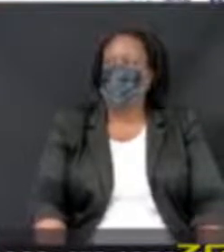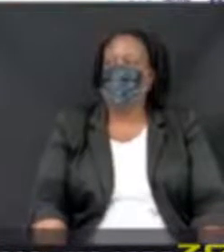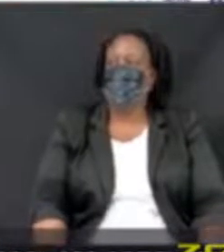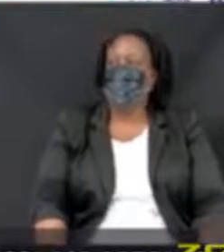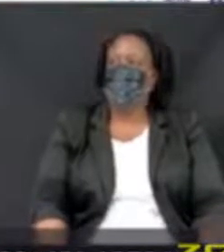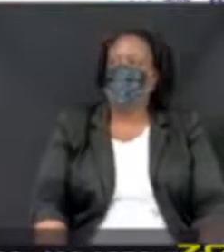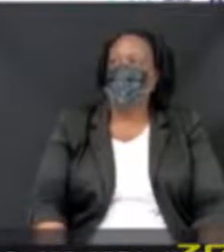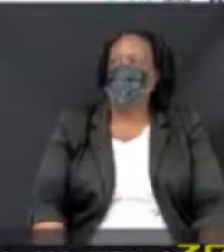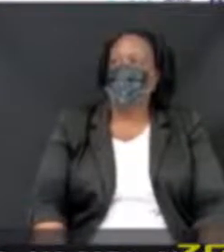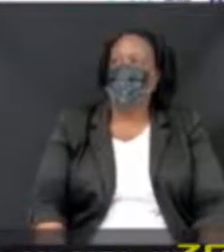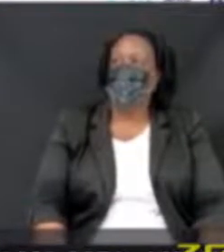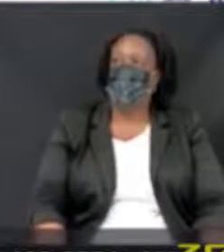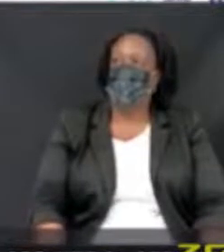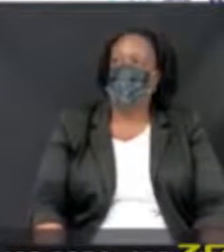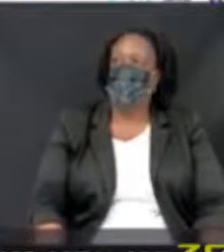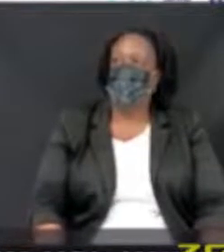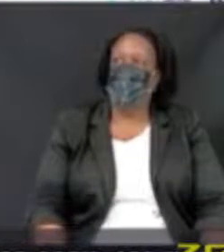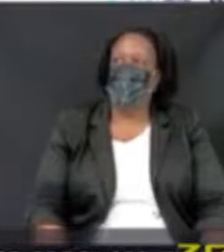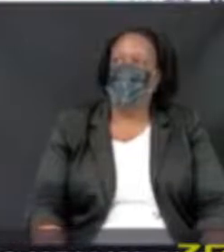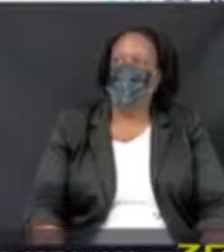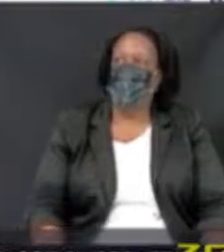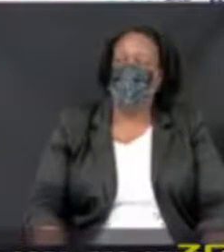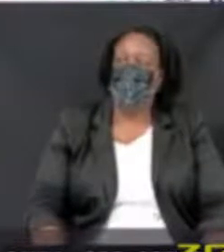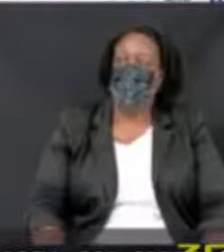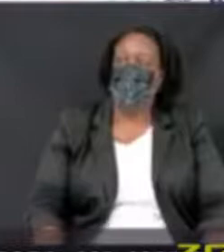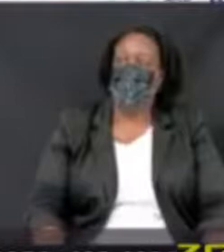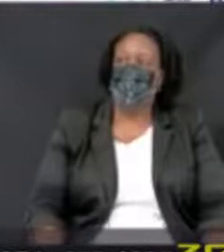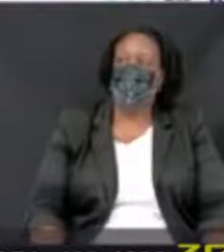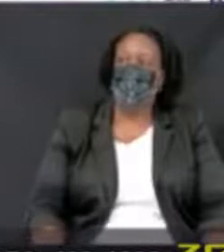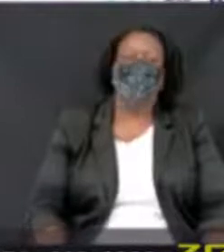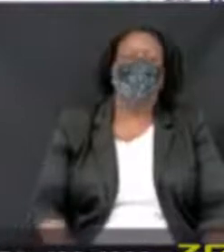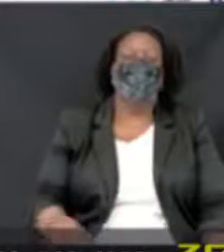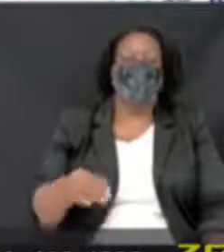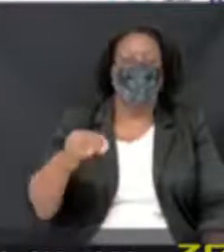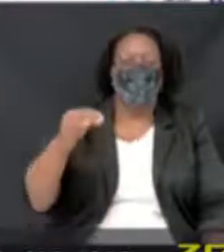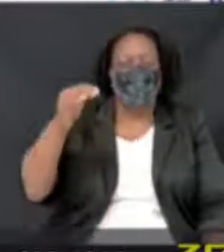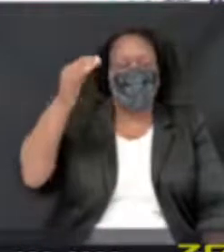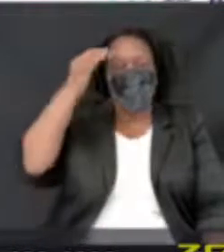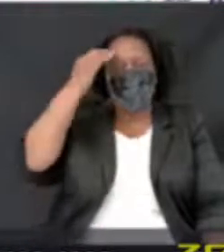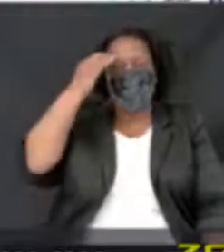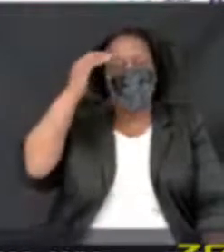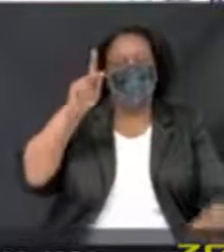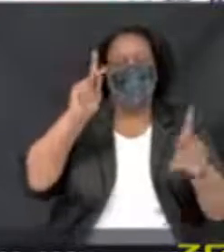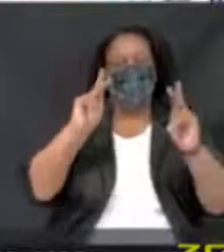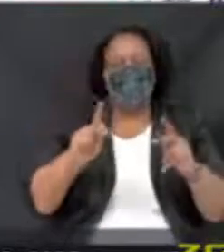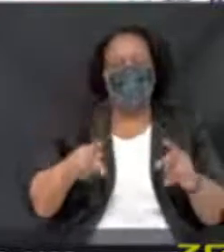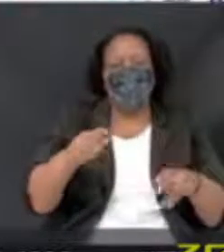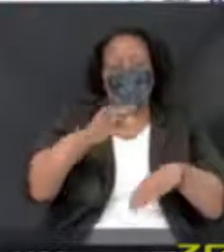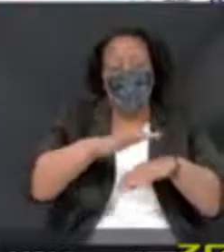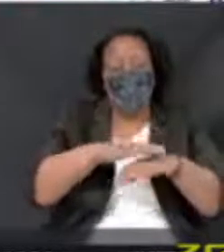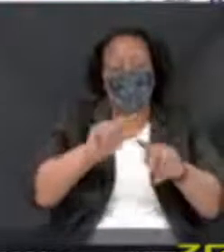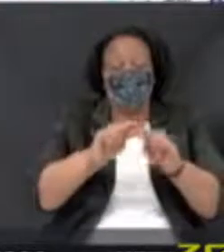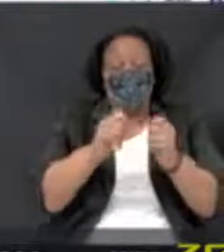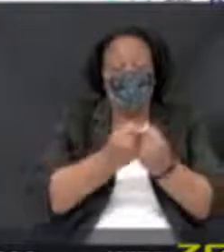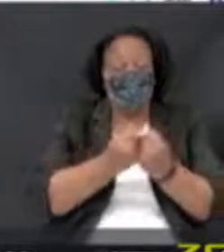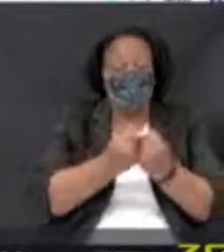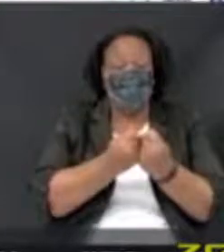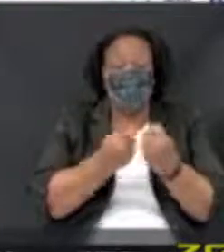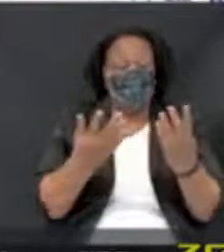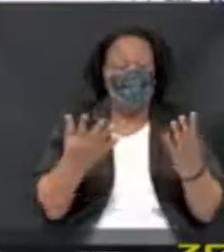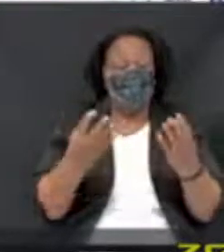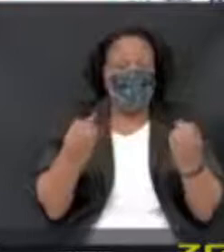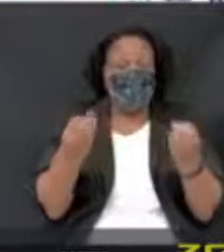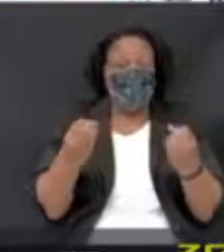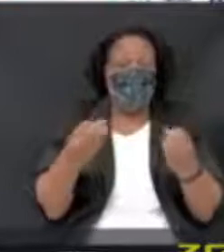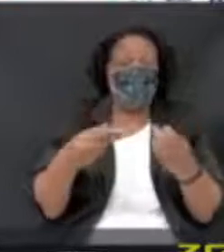this in mind that on the task force, you have persons like the Commissioner of Police, the Commander of the Defense Force, the Chief Medical